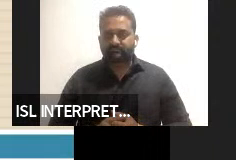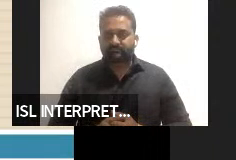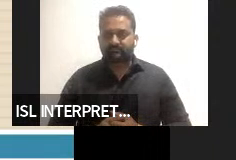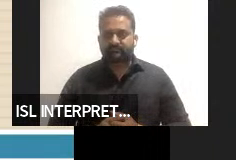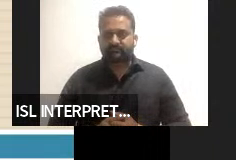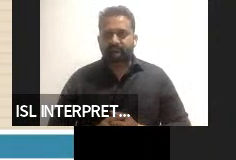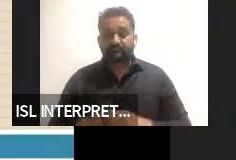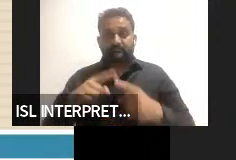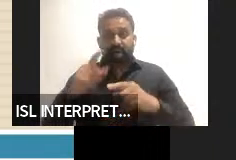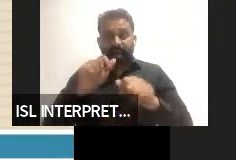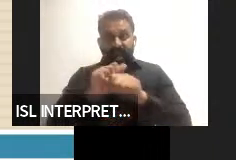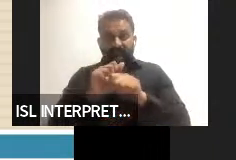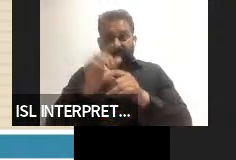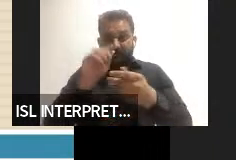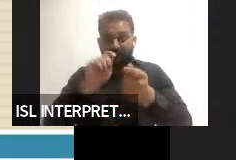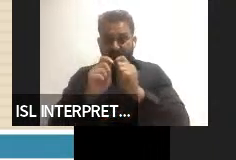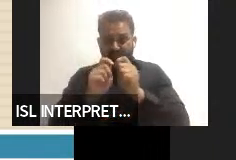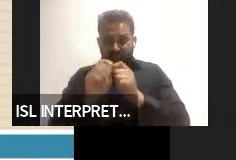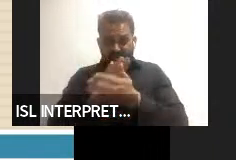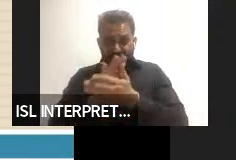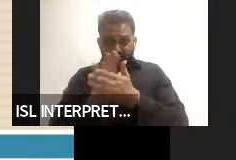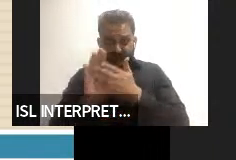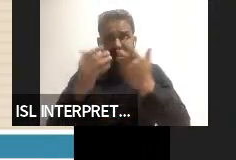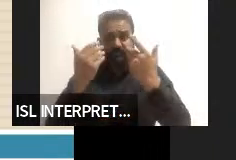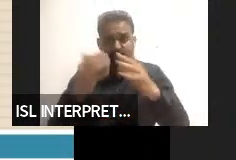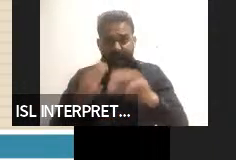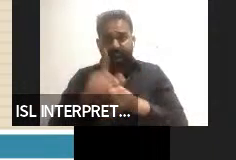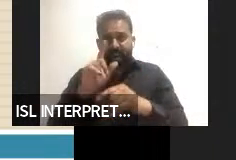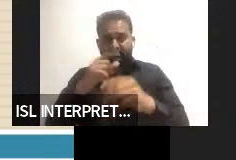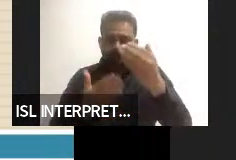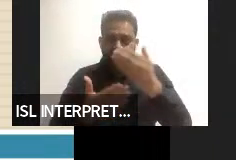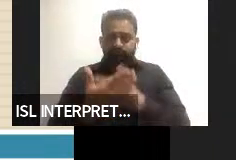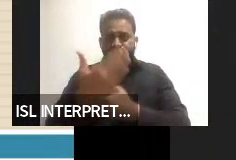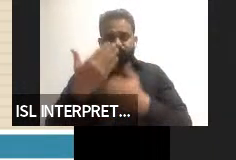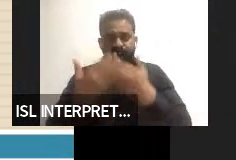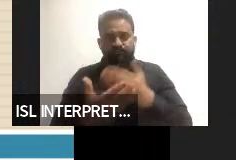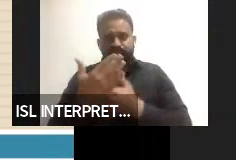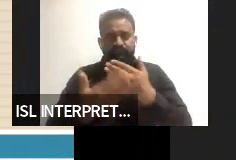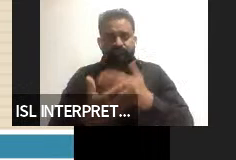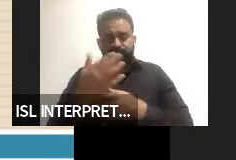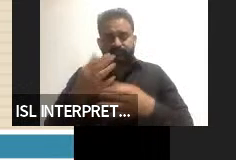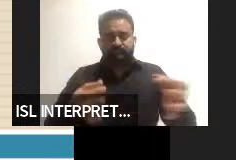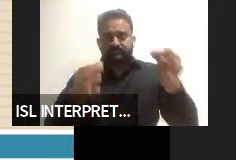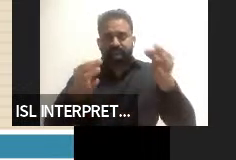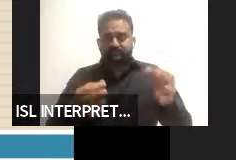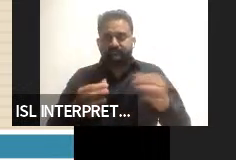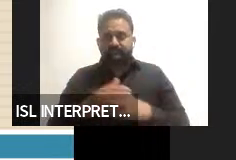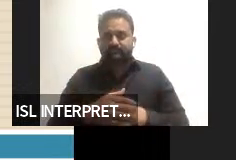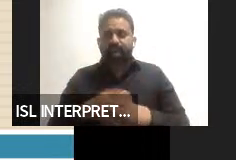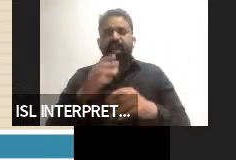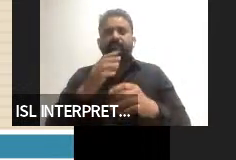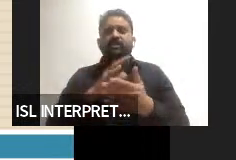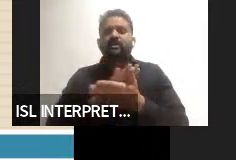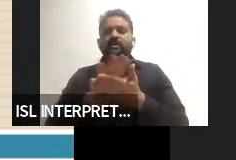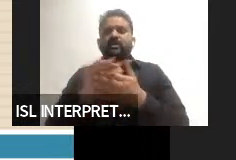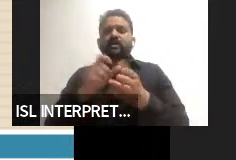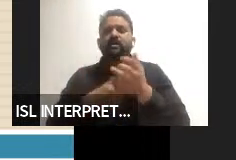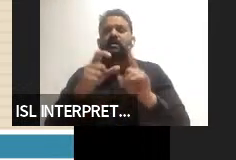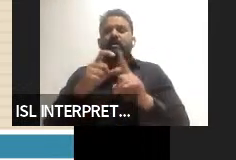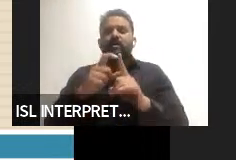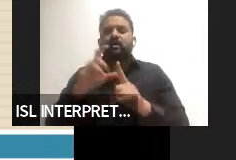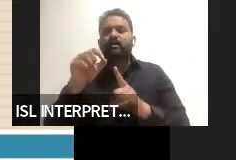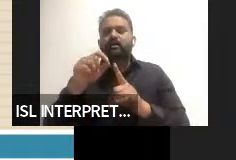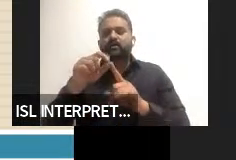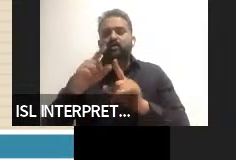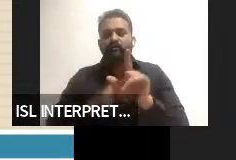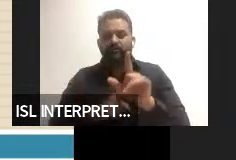Once you finish the editing, then you should print out that copy, and we call it hard copy reading. When you read